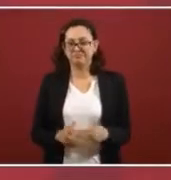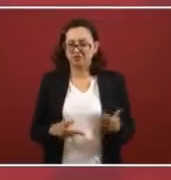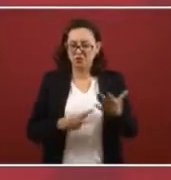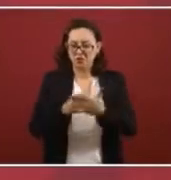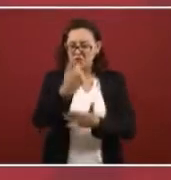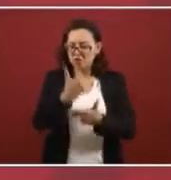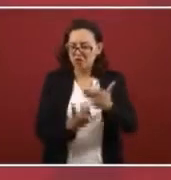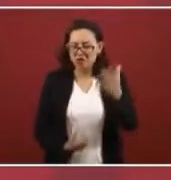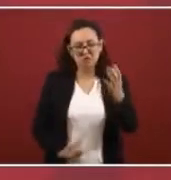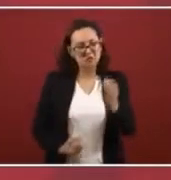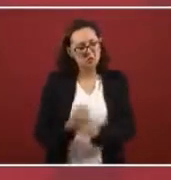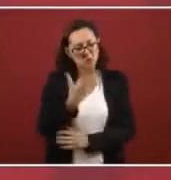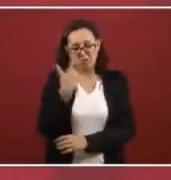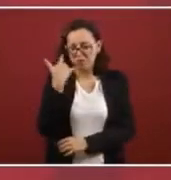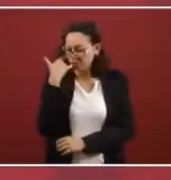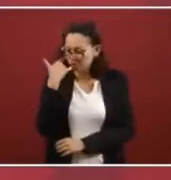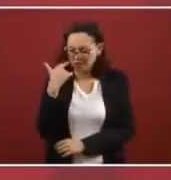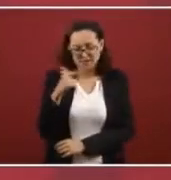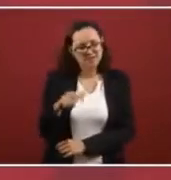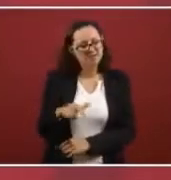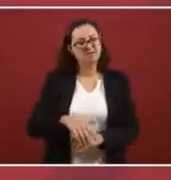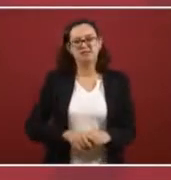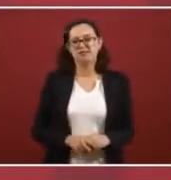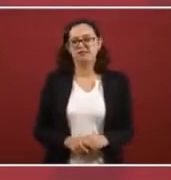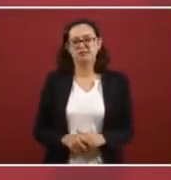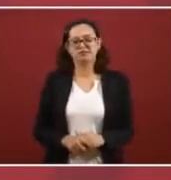the project of the new reform.